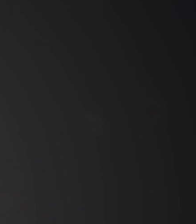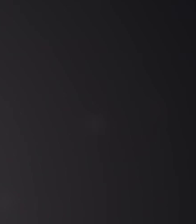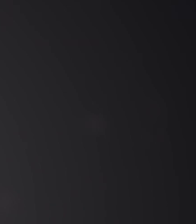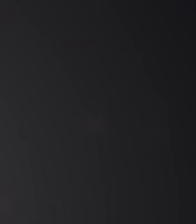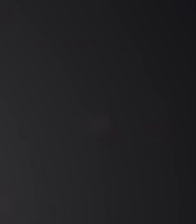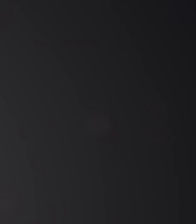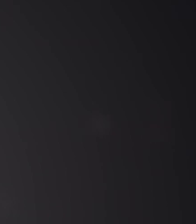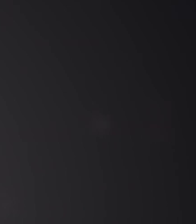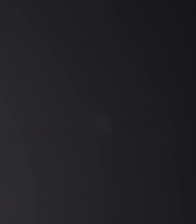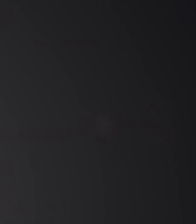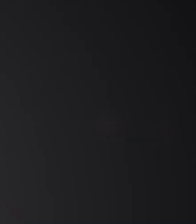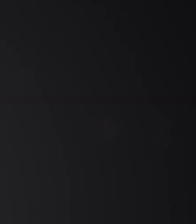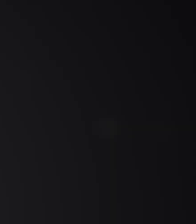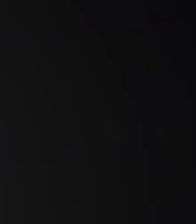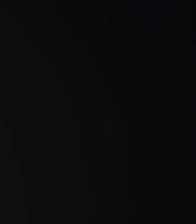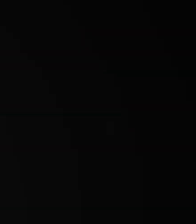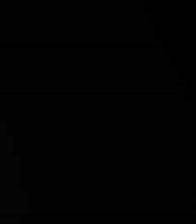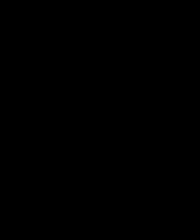cupertino.org/coronavirus.